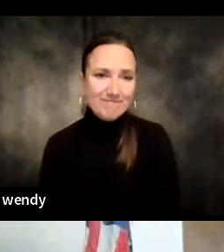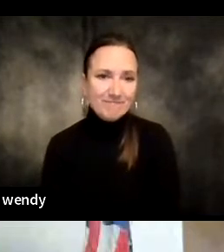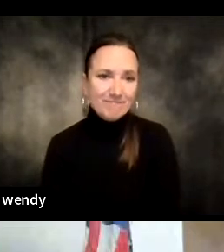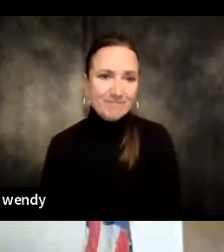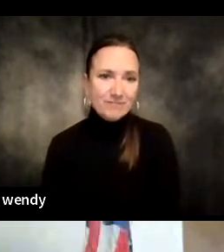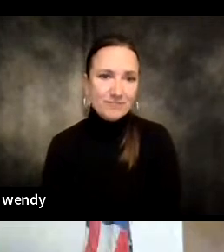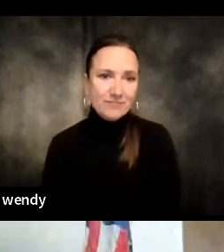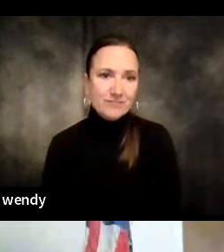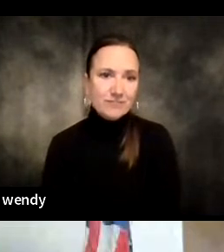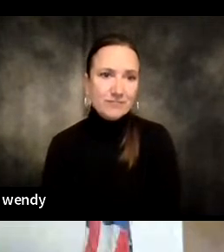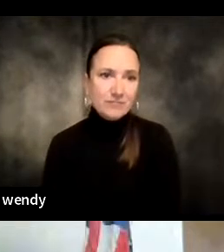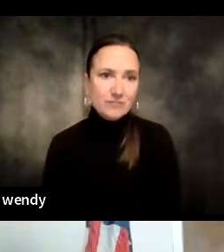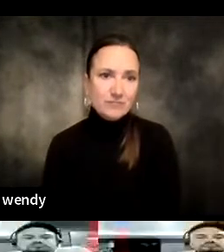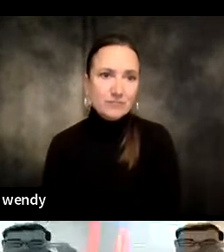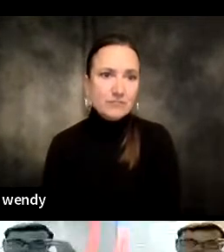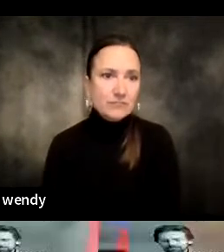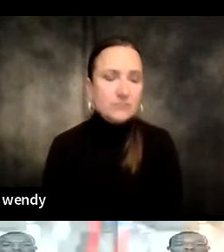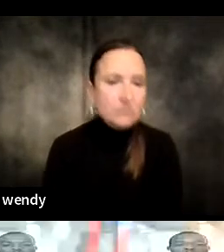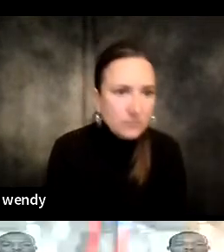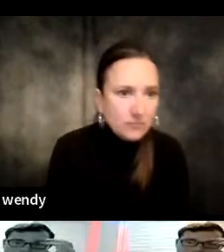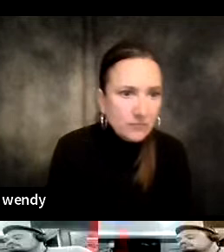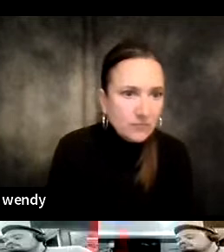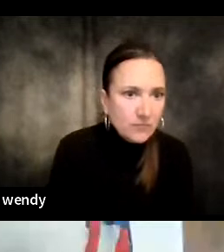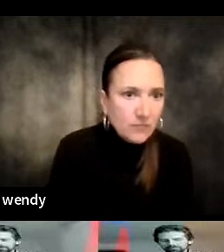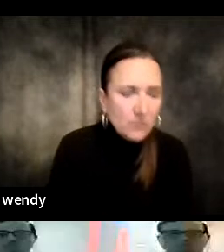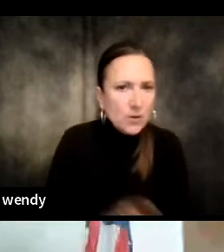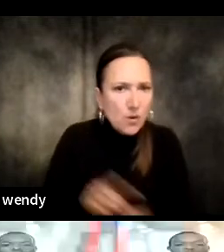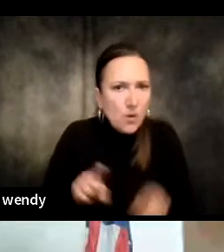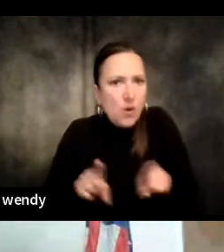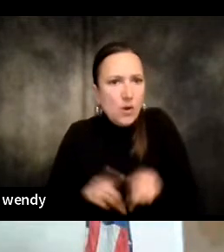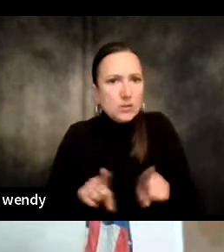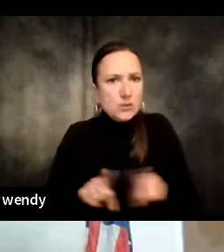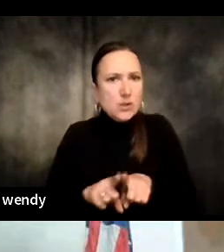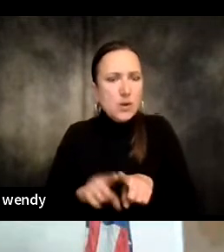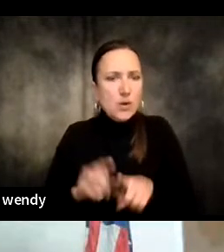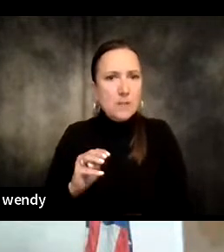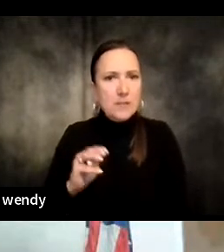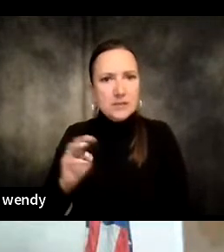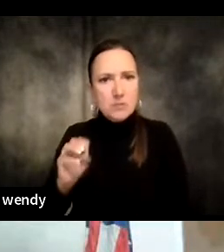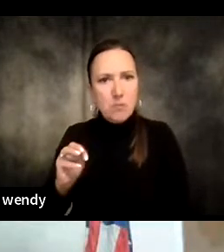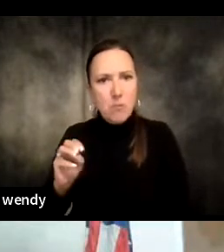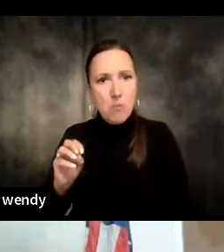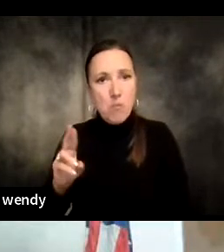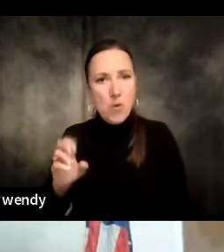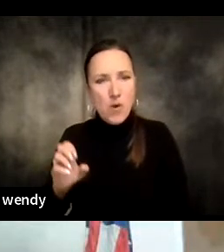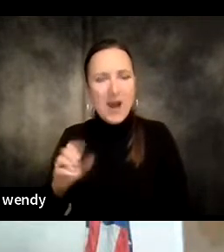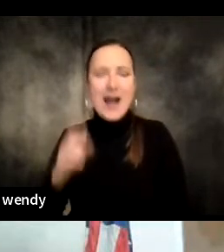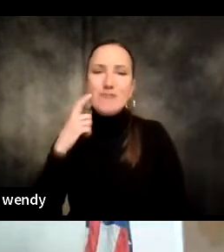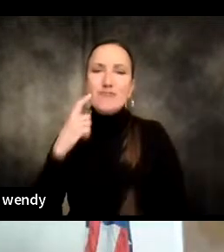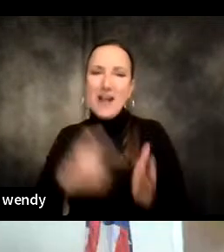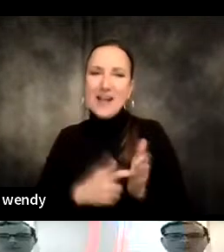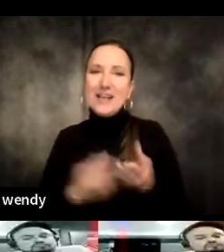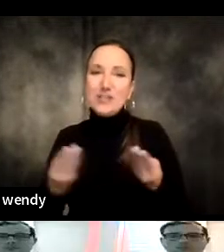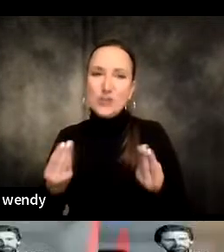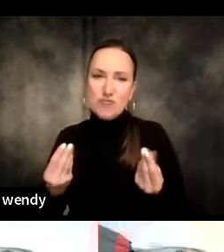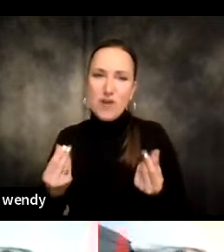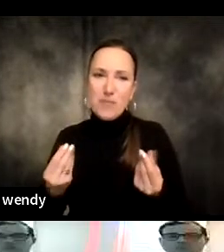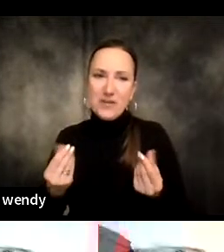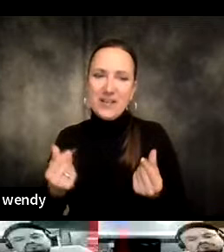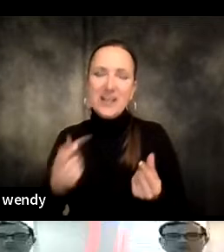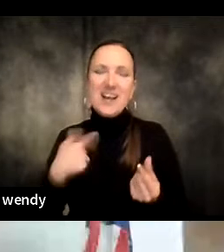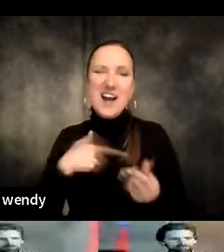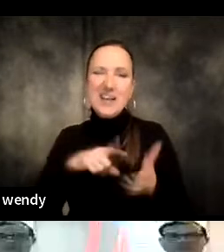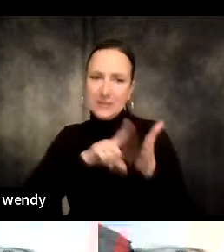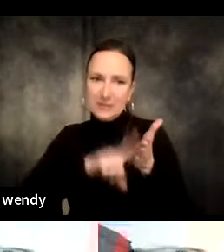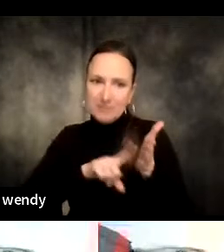concerns. Also, Mrs. Moore, I know which lot you are referring to, and I did do some